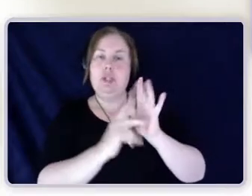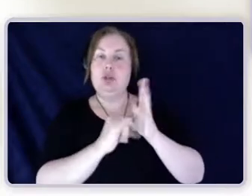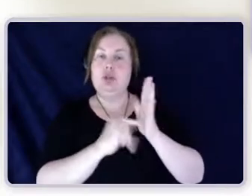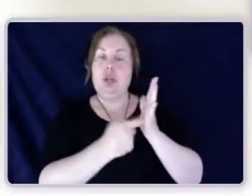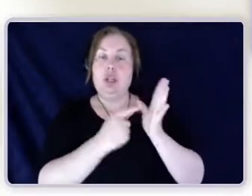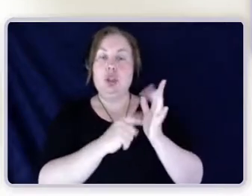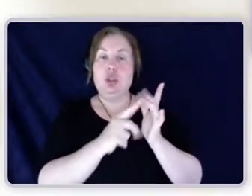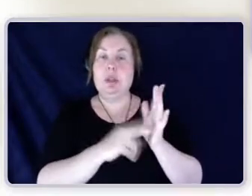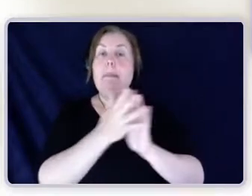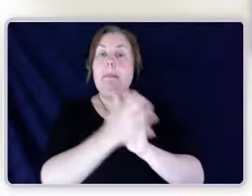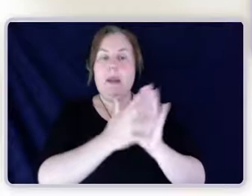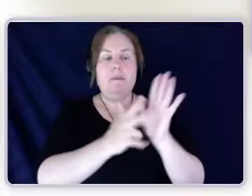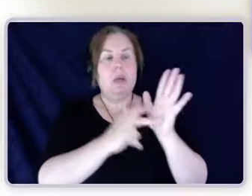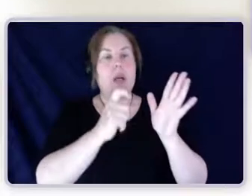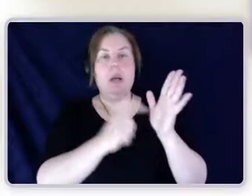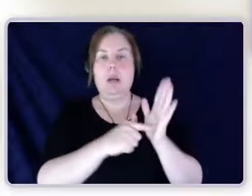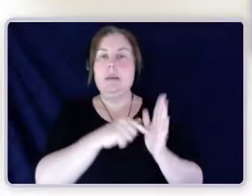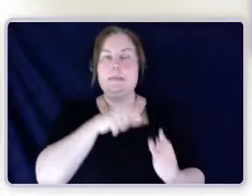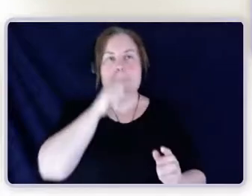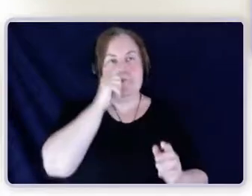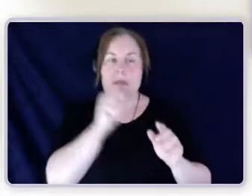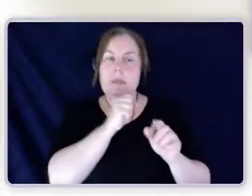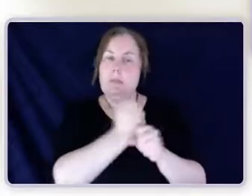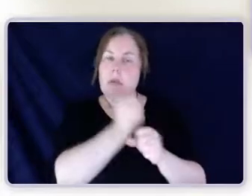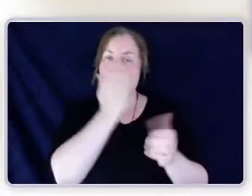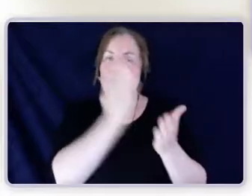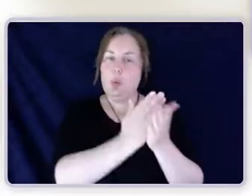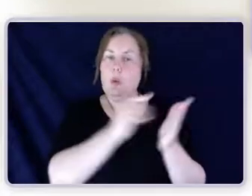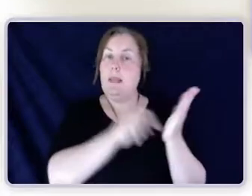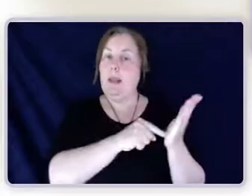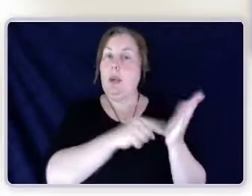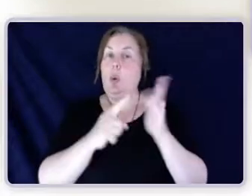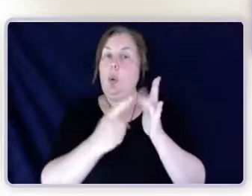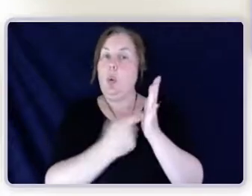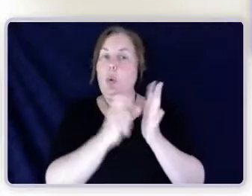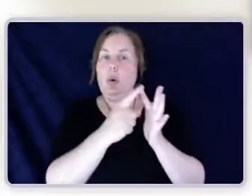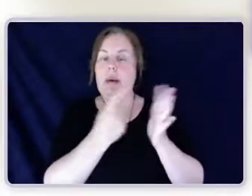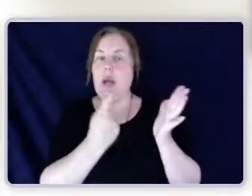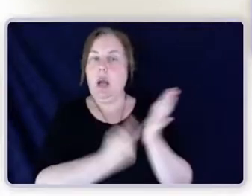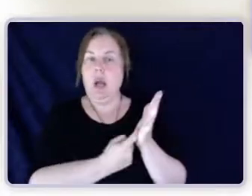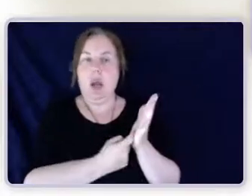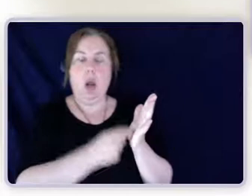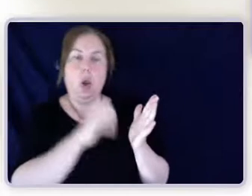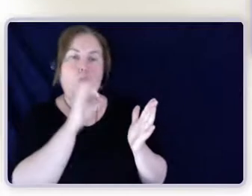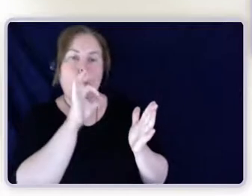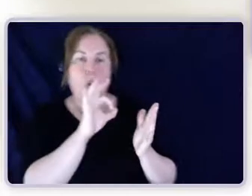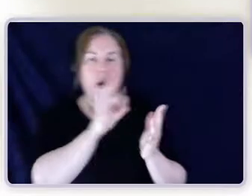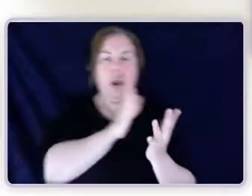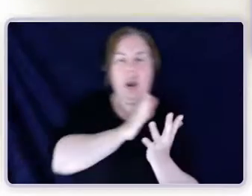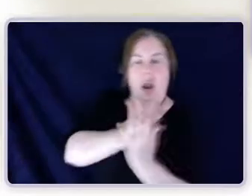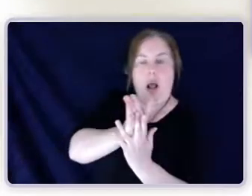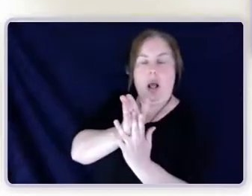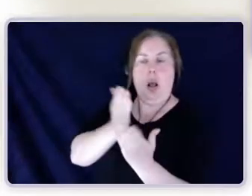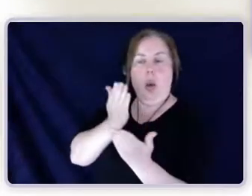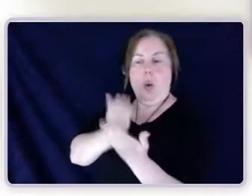still to make sure that the guardianship order, for instance, isn't arbitrary or that it doesn't intrude or impinge